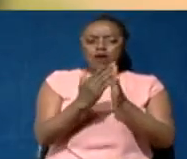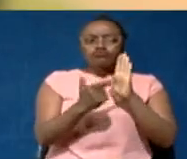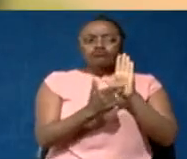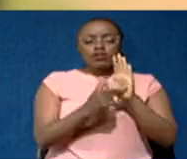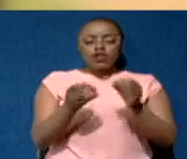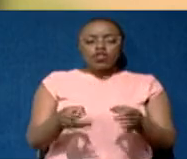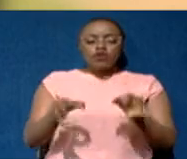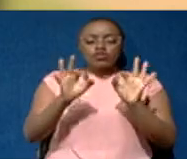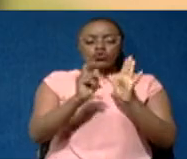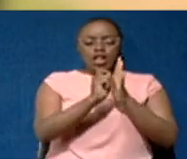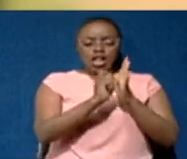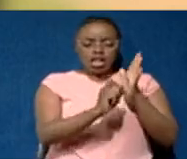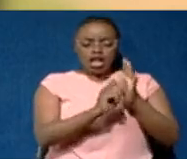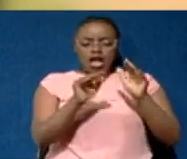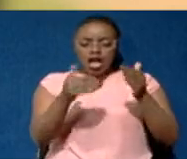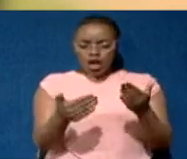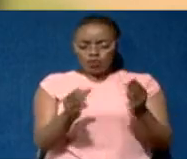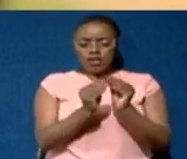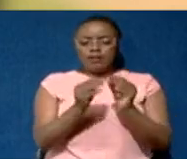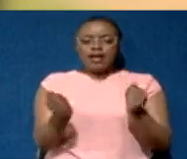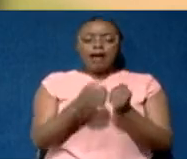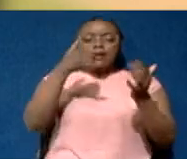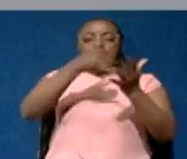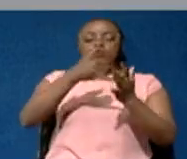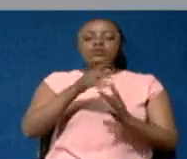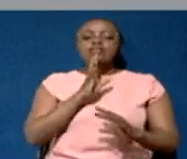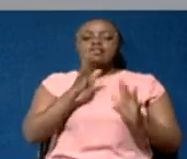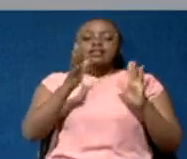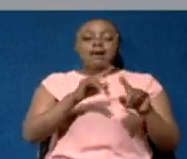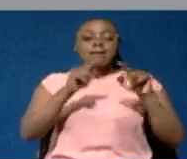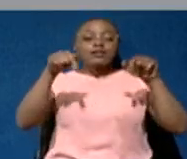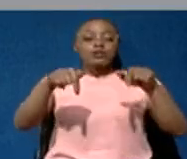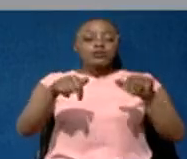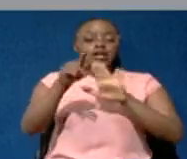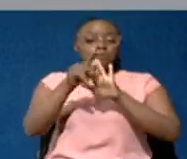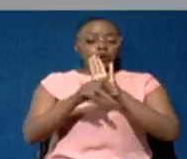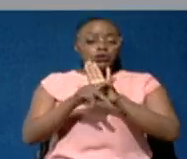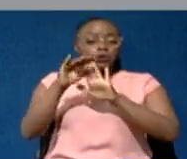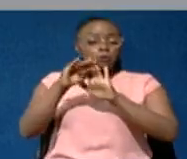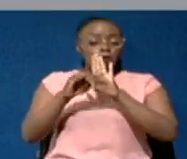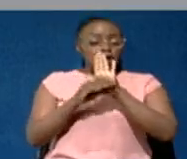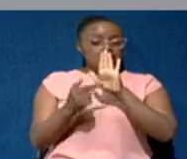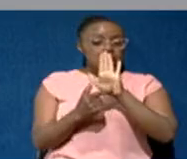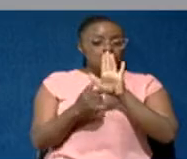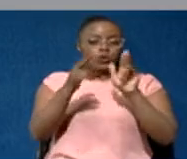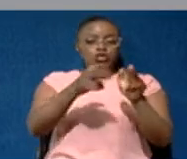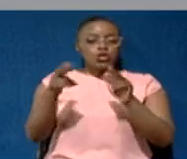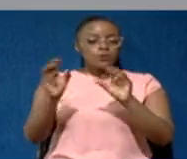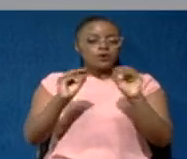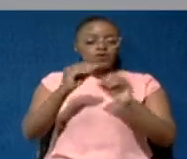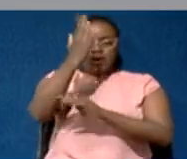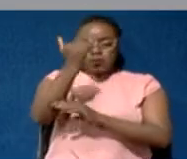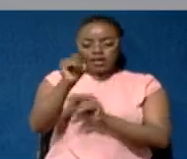the formal script of the flow of events here, including speeches. But today's protocol program was unusual as